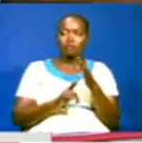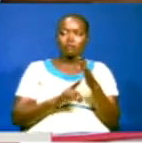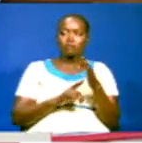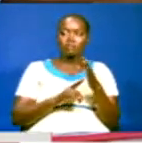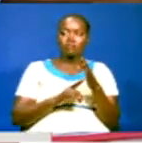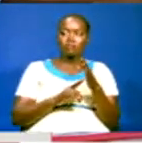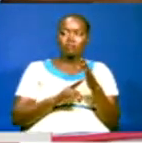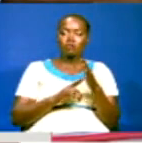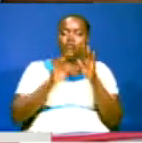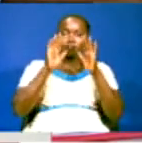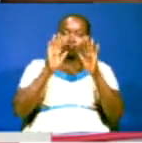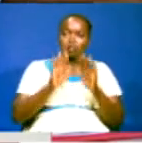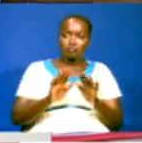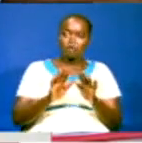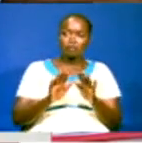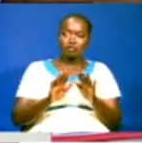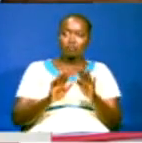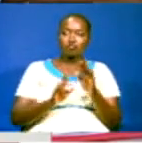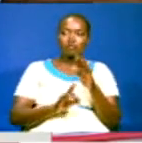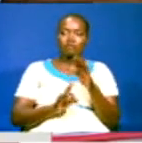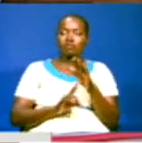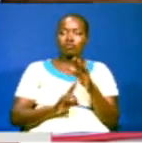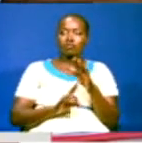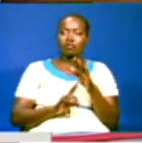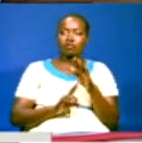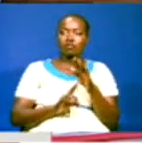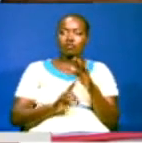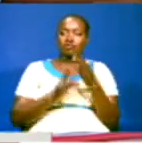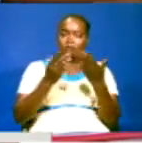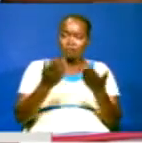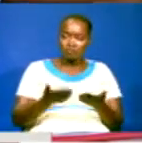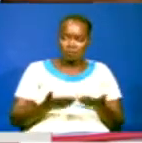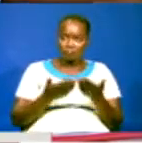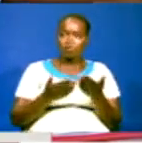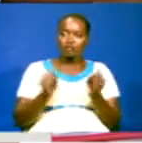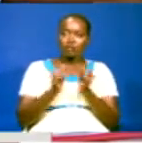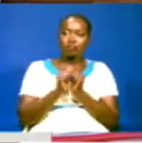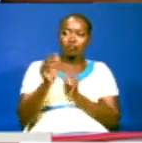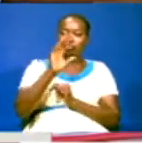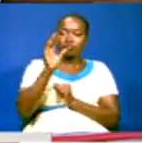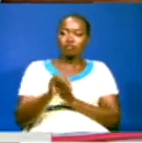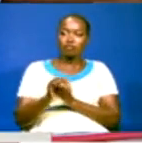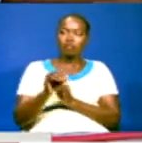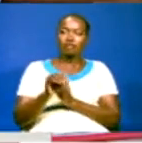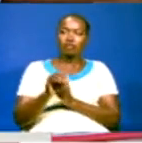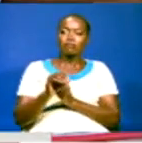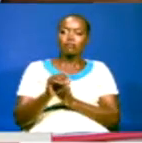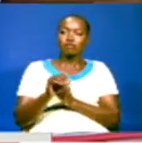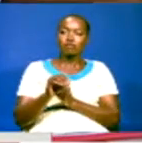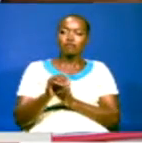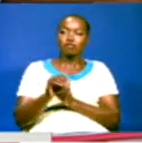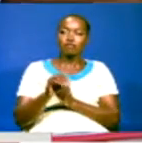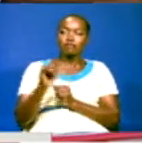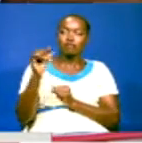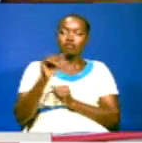vital. This is a ministry that brings 10% of GDP of